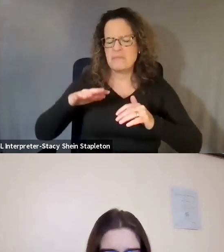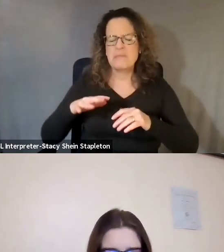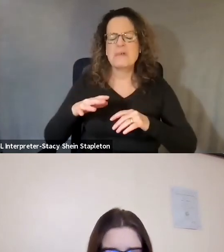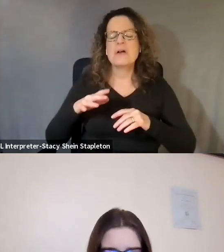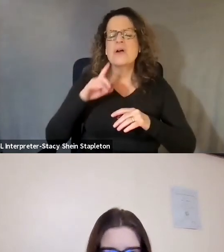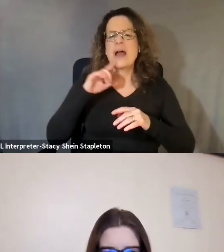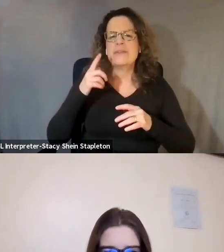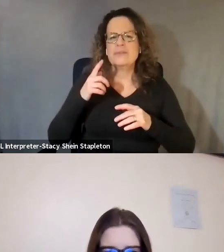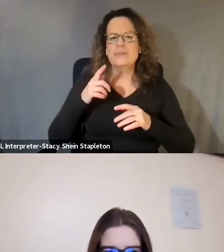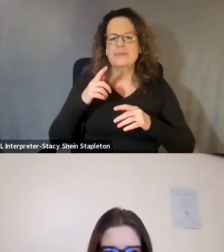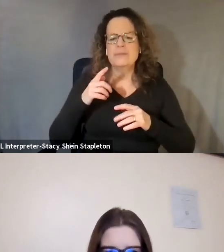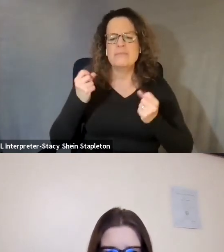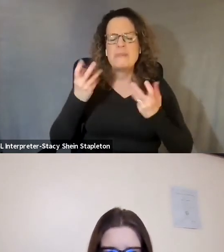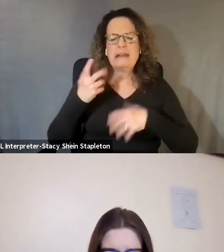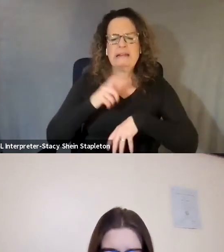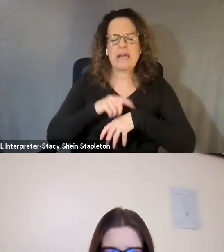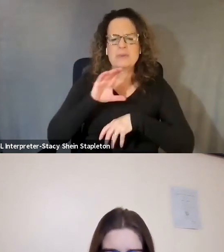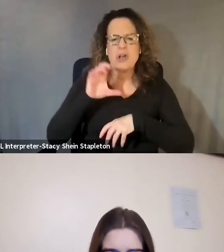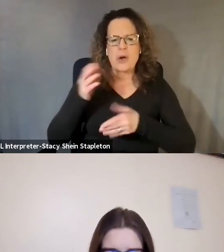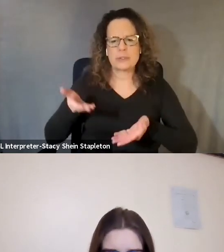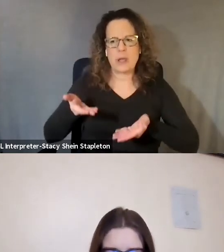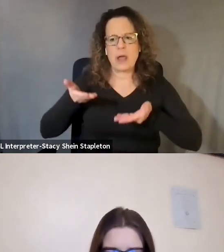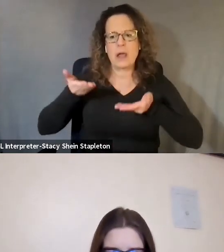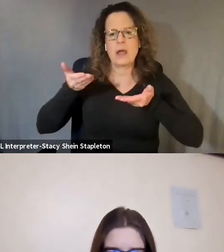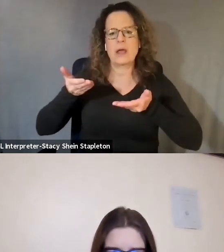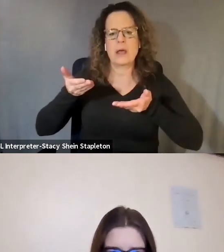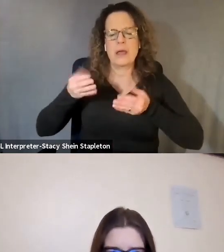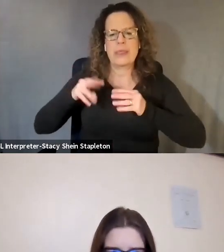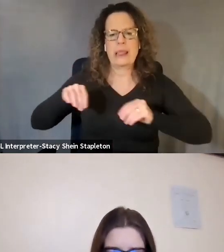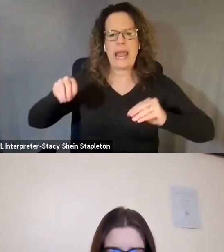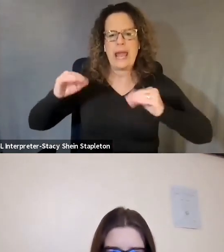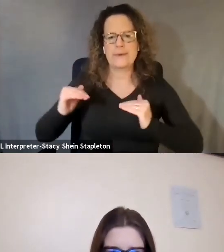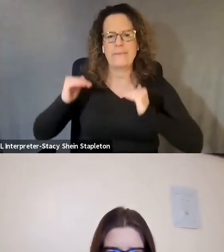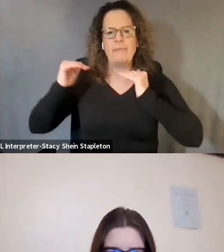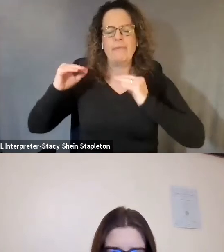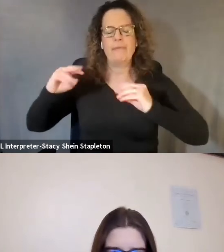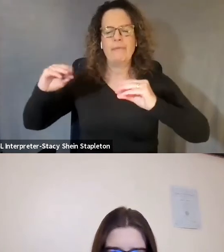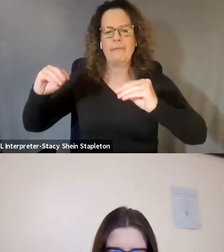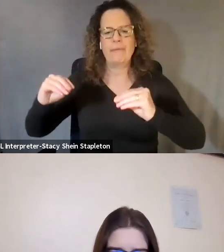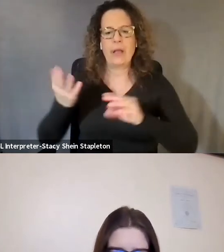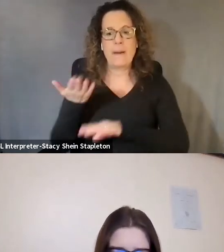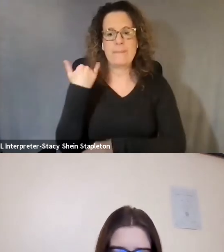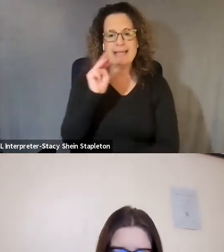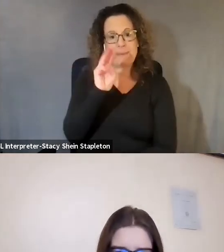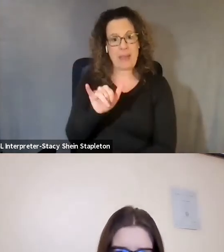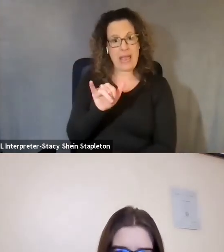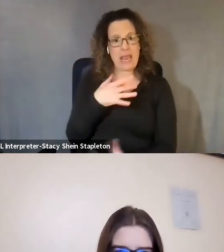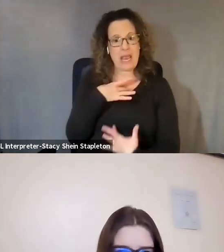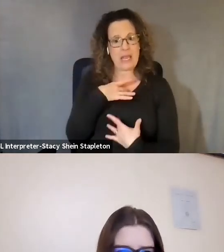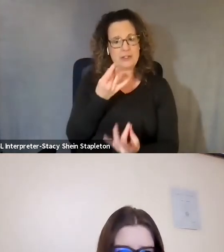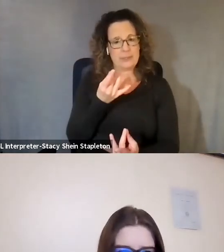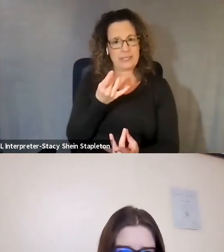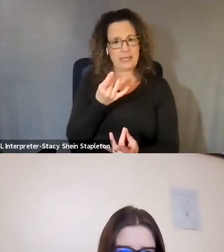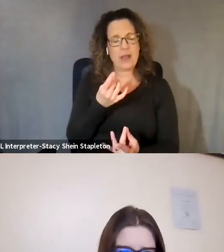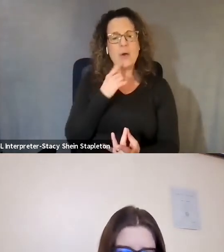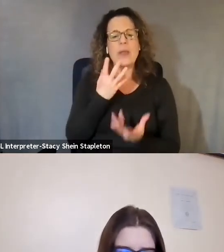to raise itself up. This past May, we had something really interesting happen. You'll recall we had the